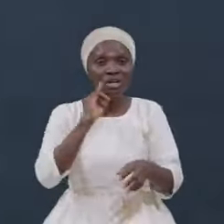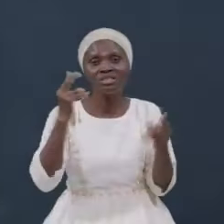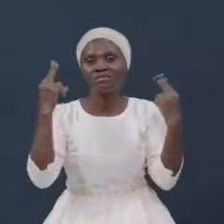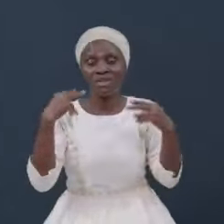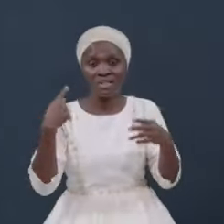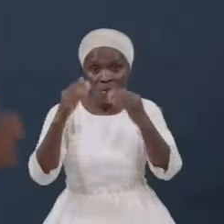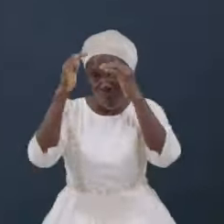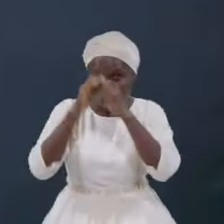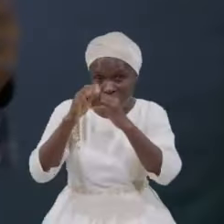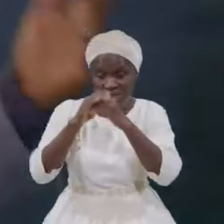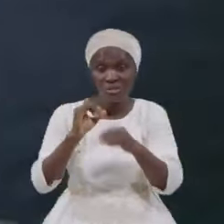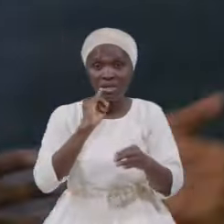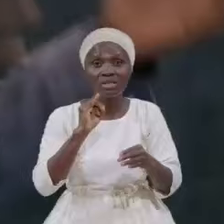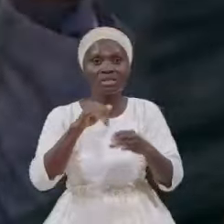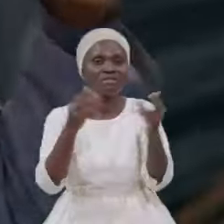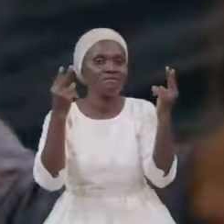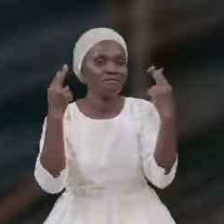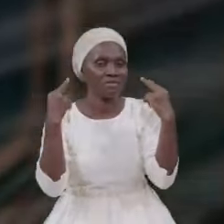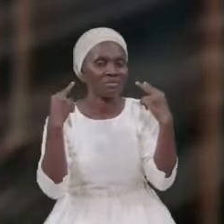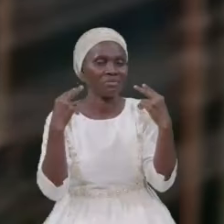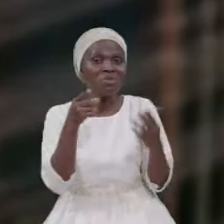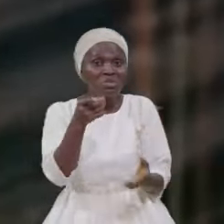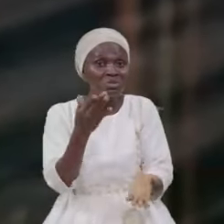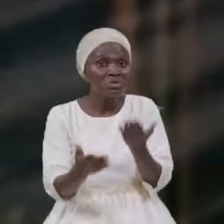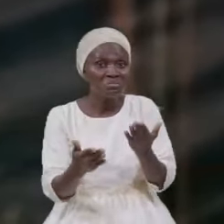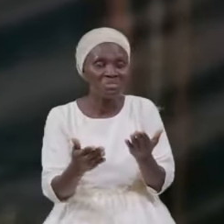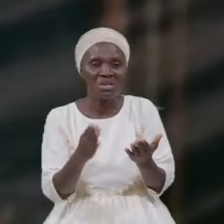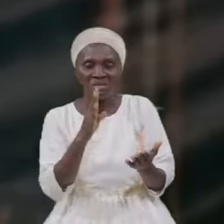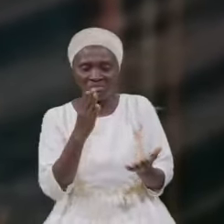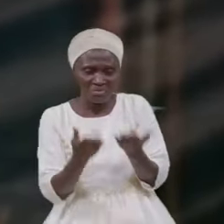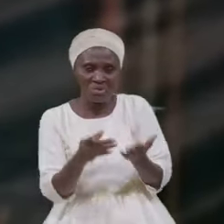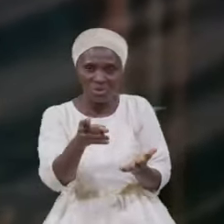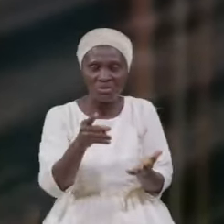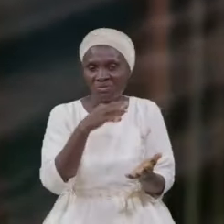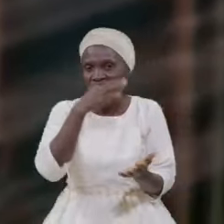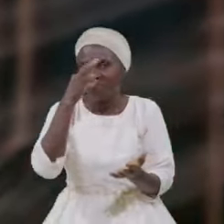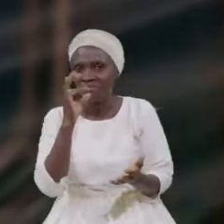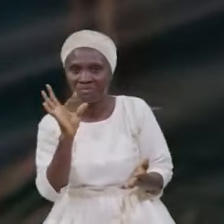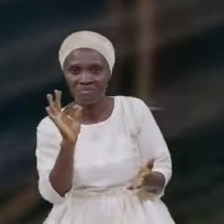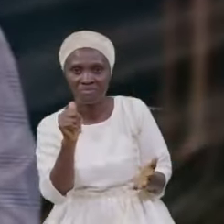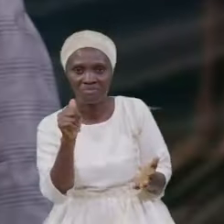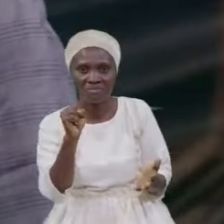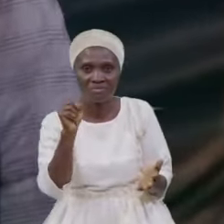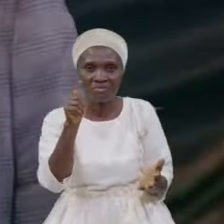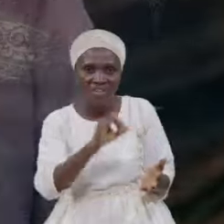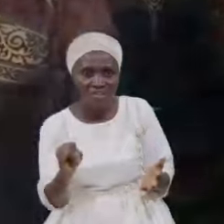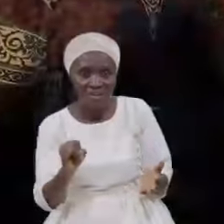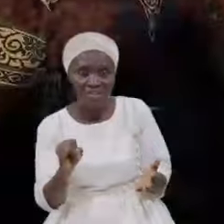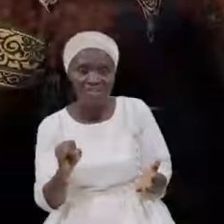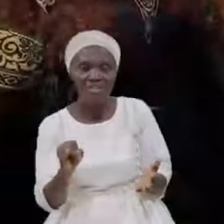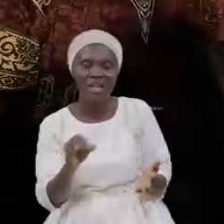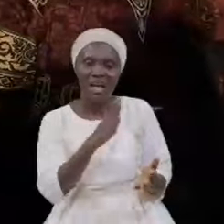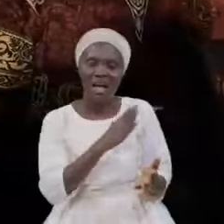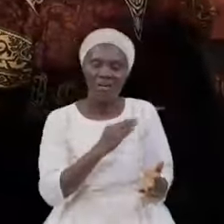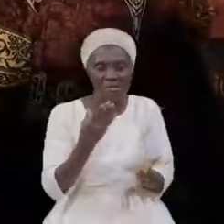fast 40 days, 40 days I'm fasting. What are you fasting for? For the, you know,